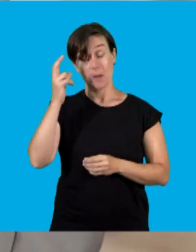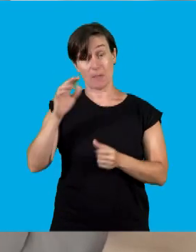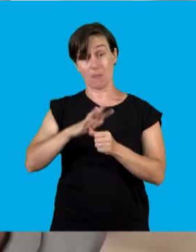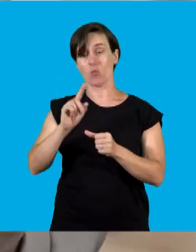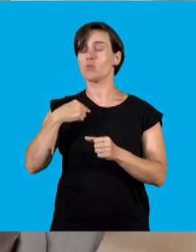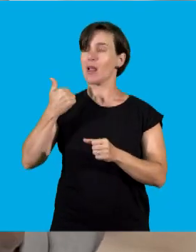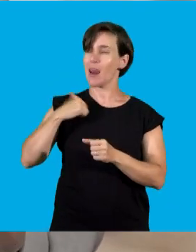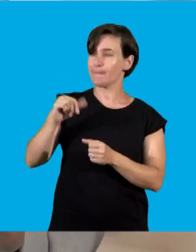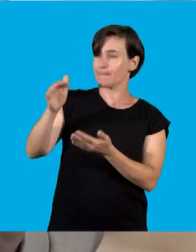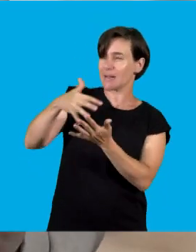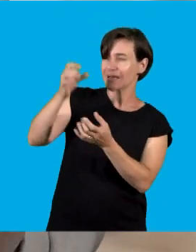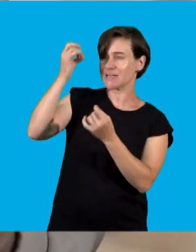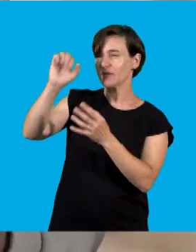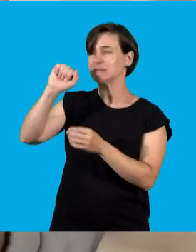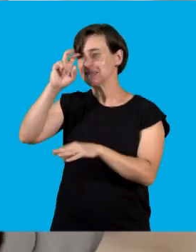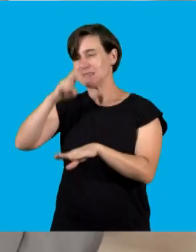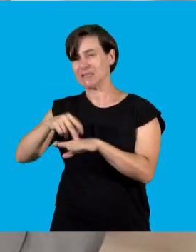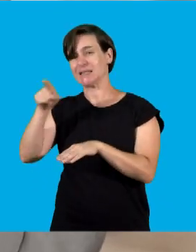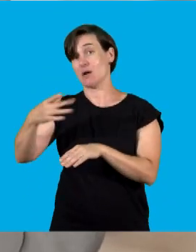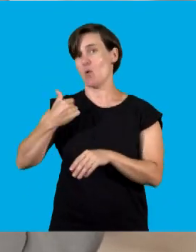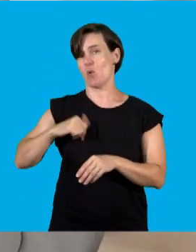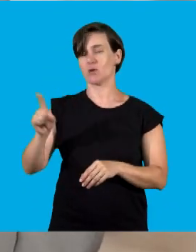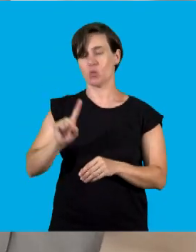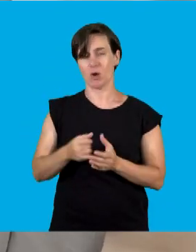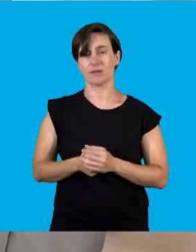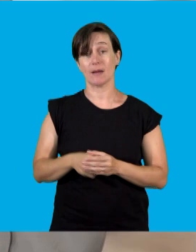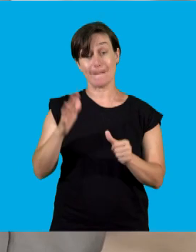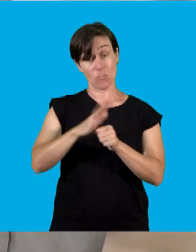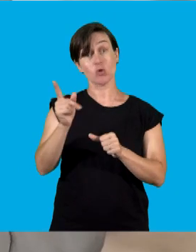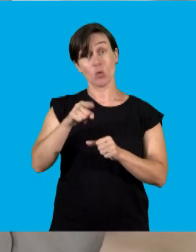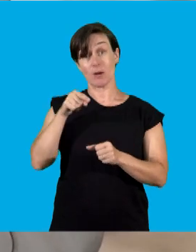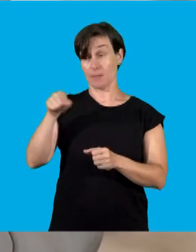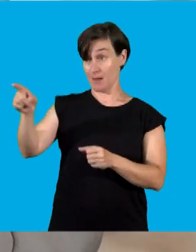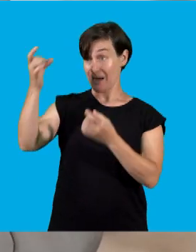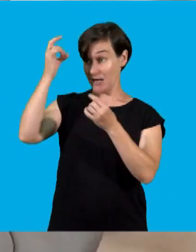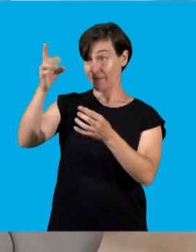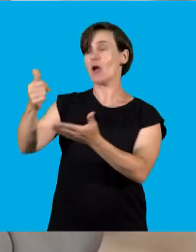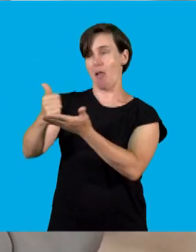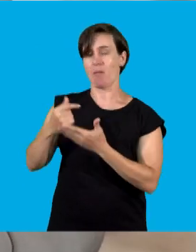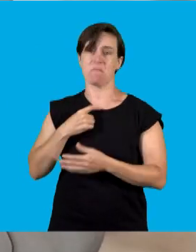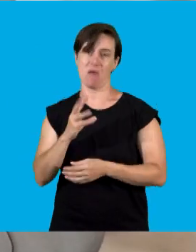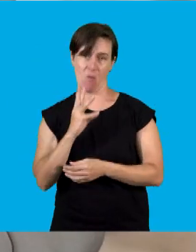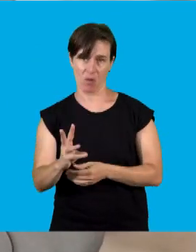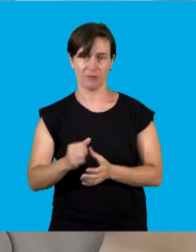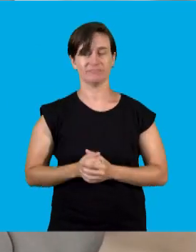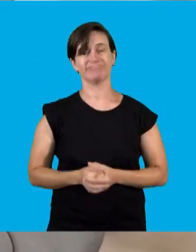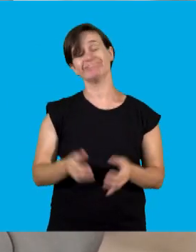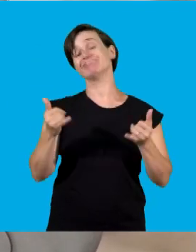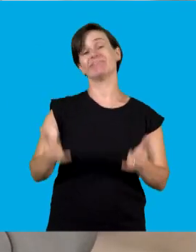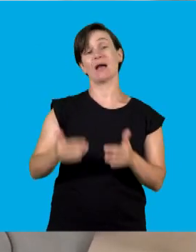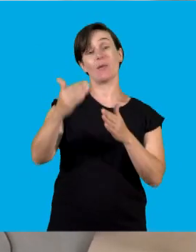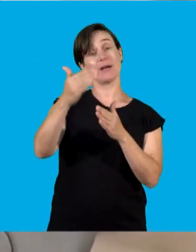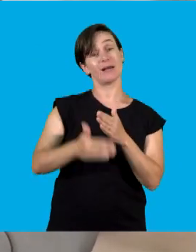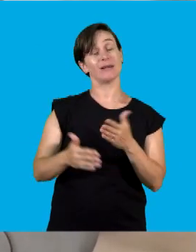a survey if you want to, as long as it's going to give you the information that you need. We have come to the end